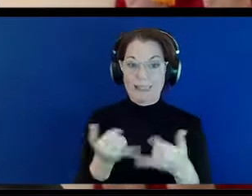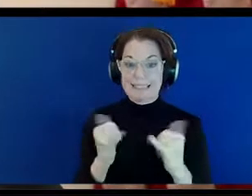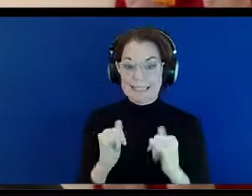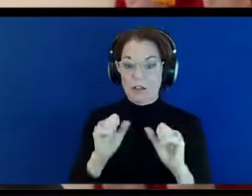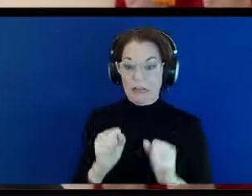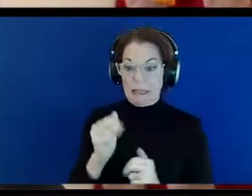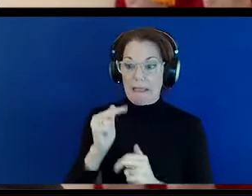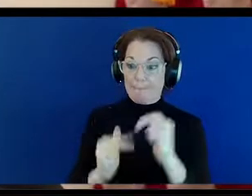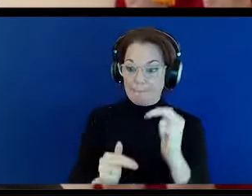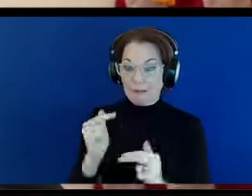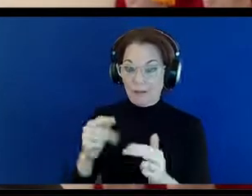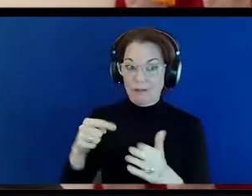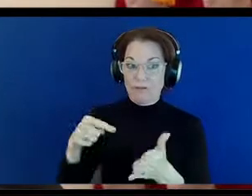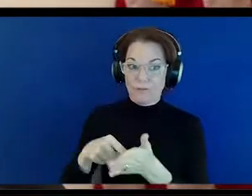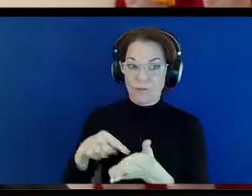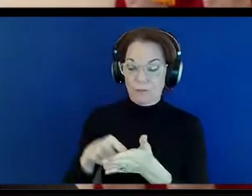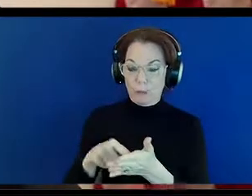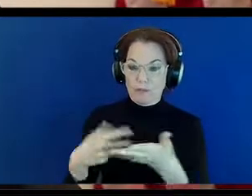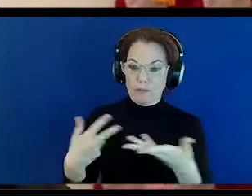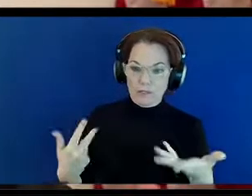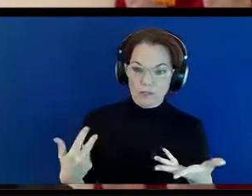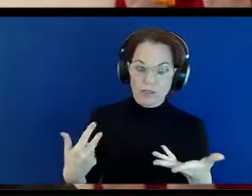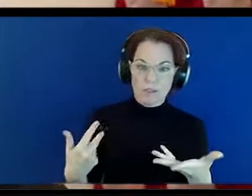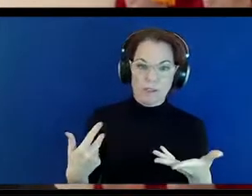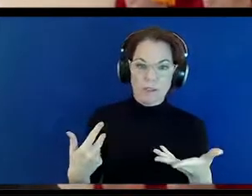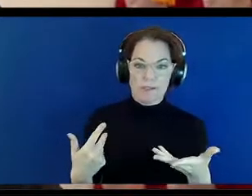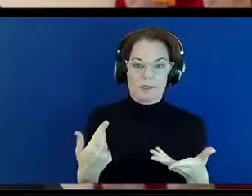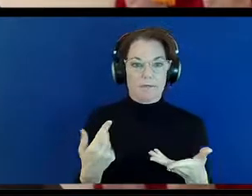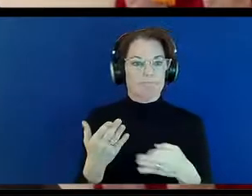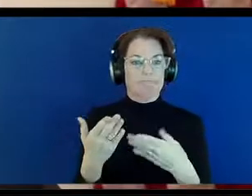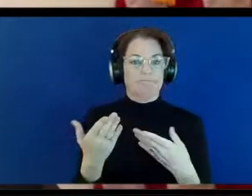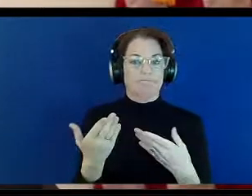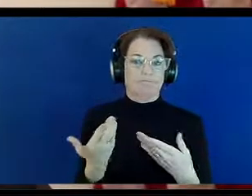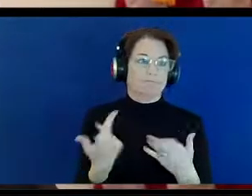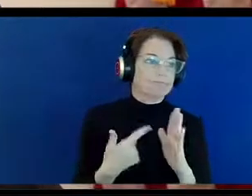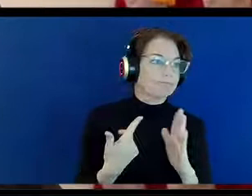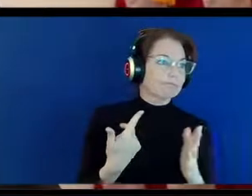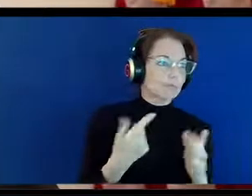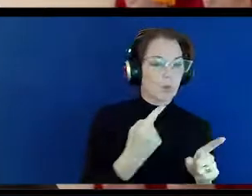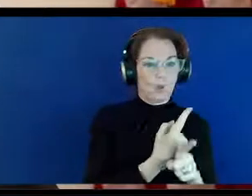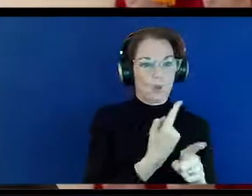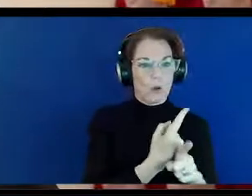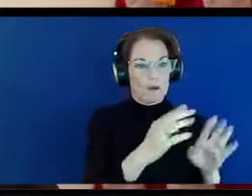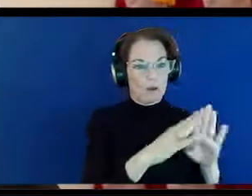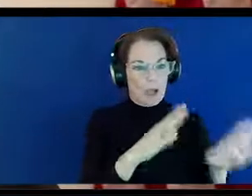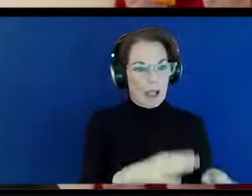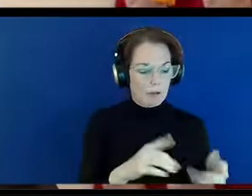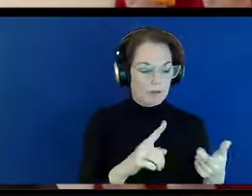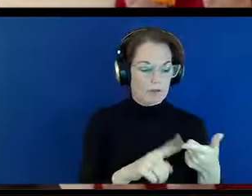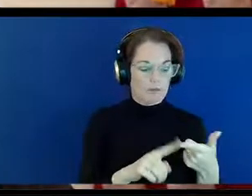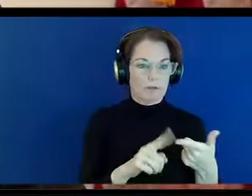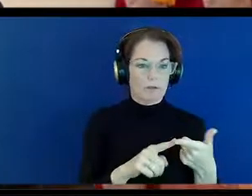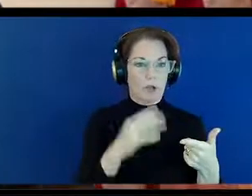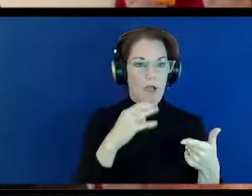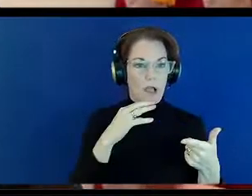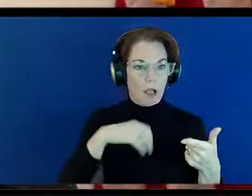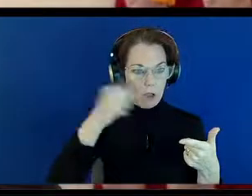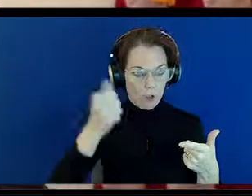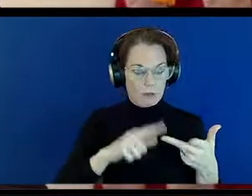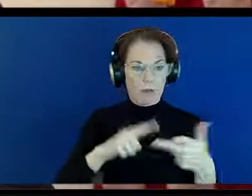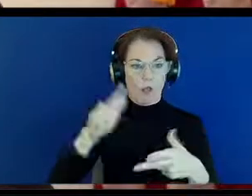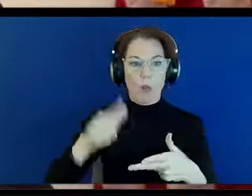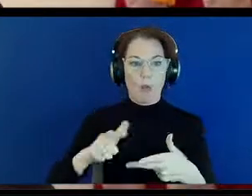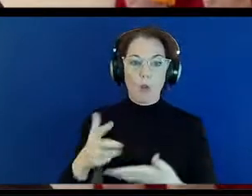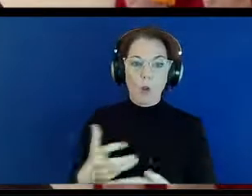something affordable, whether it's regular housing, elderly, kind of low income